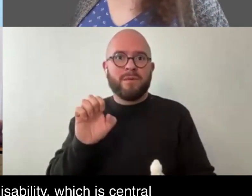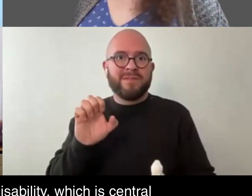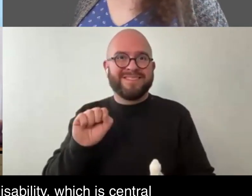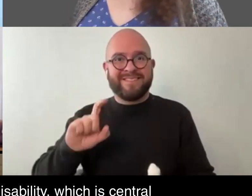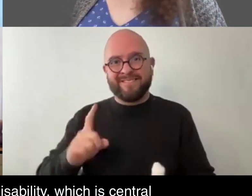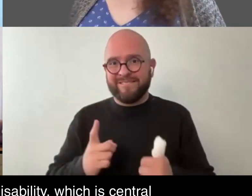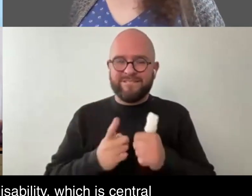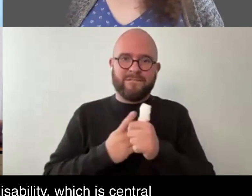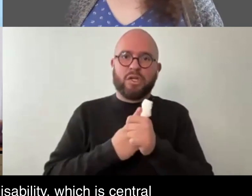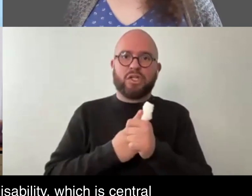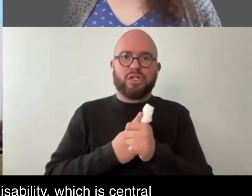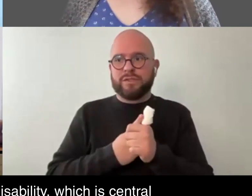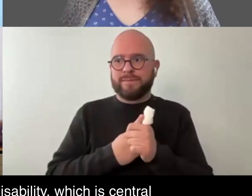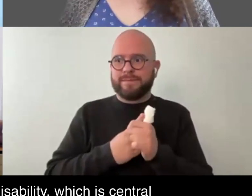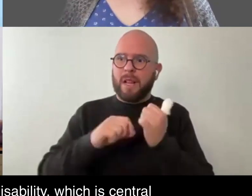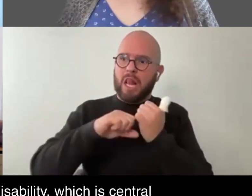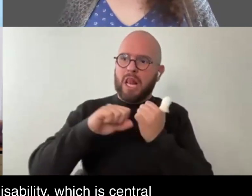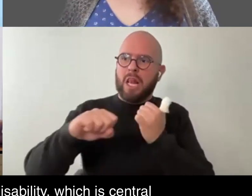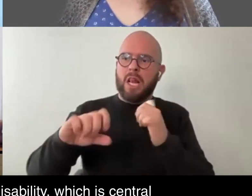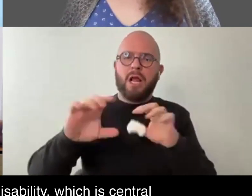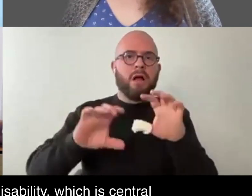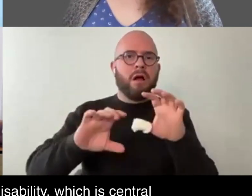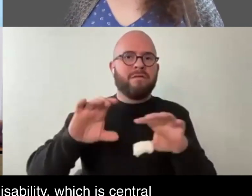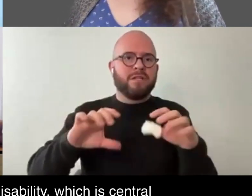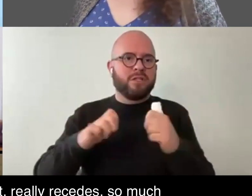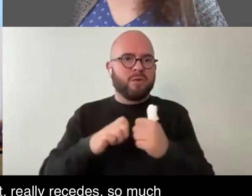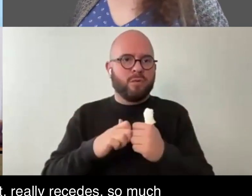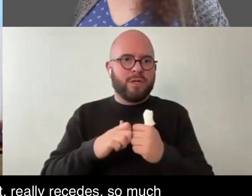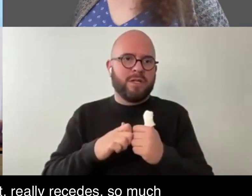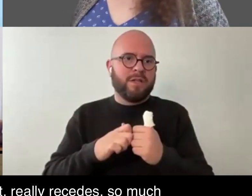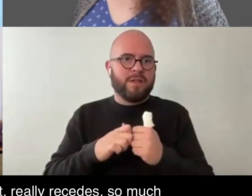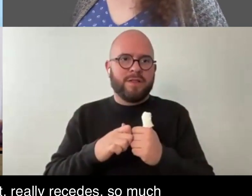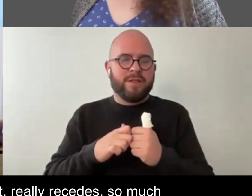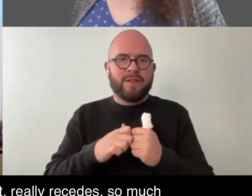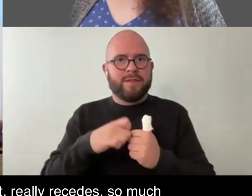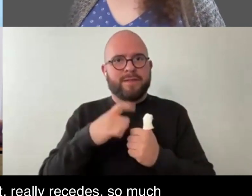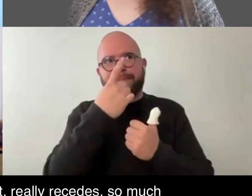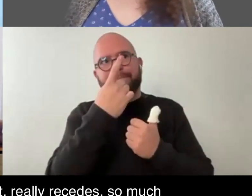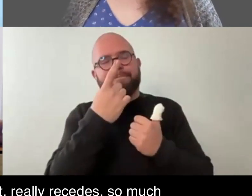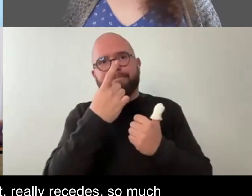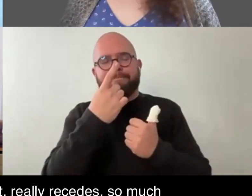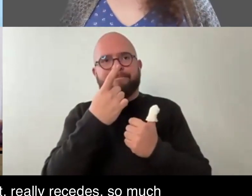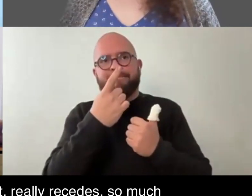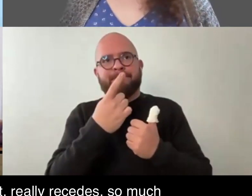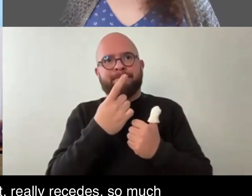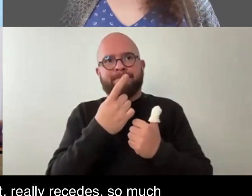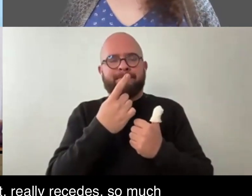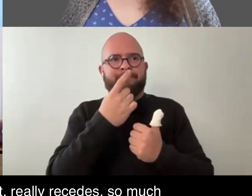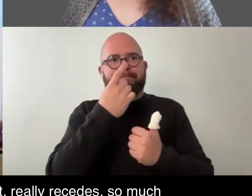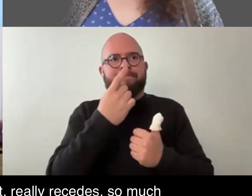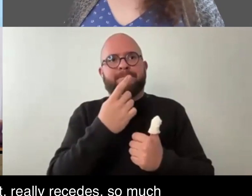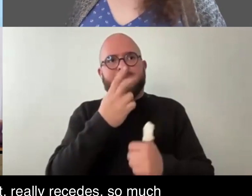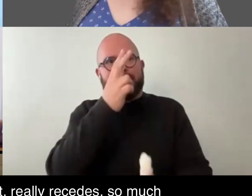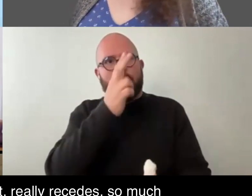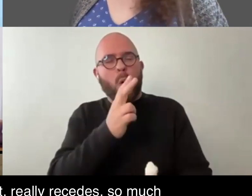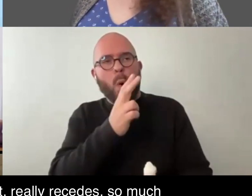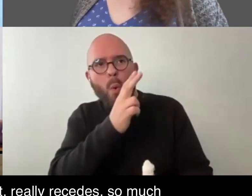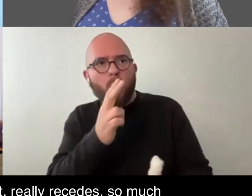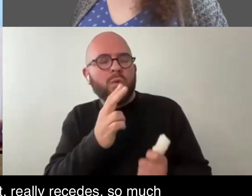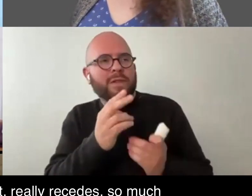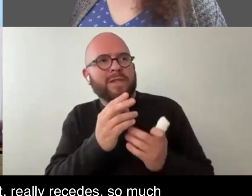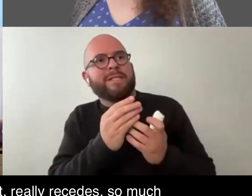extended conversation with the divine presence, right, really recedes.